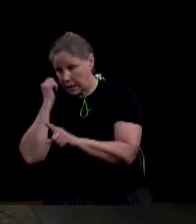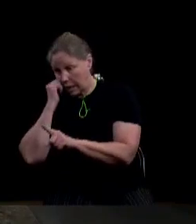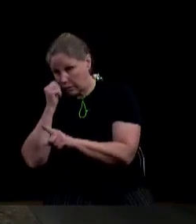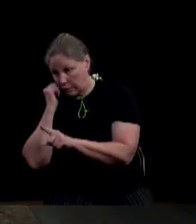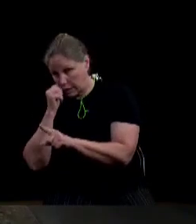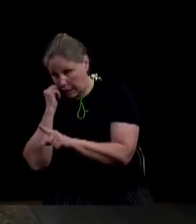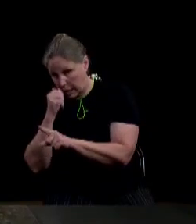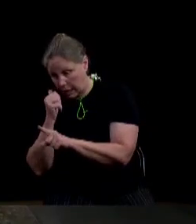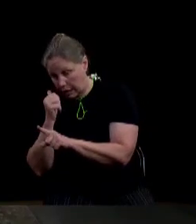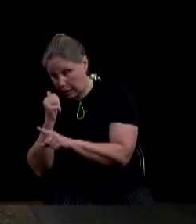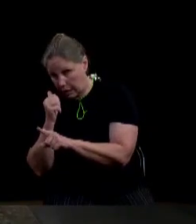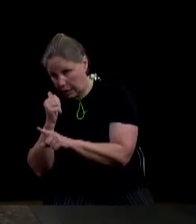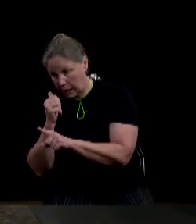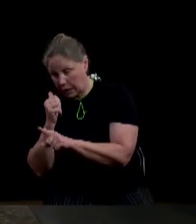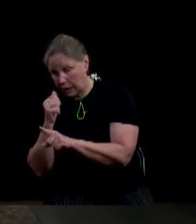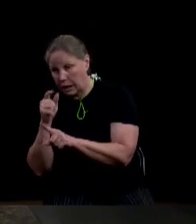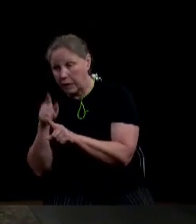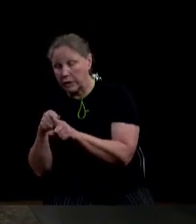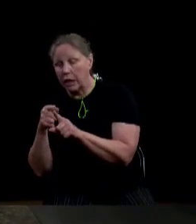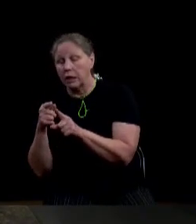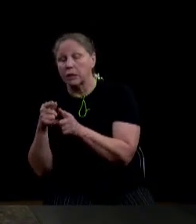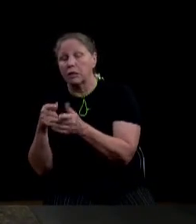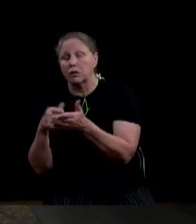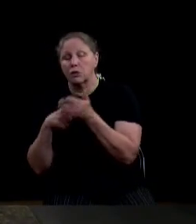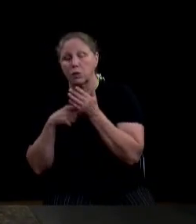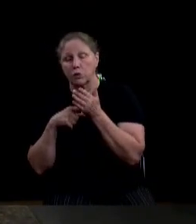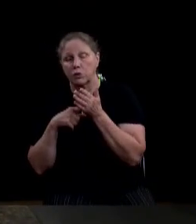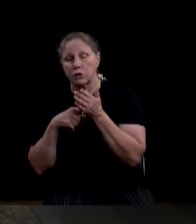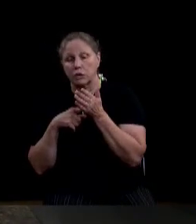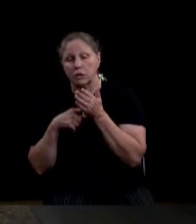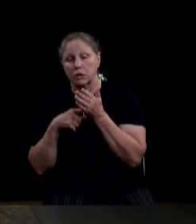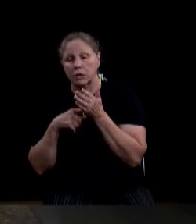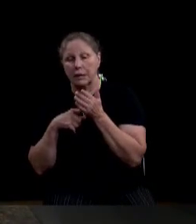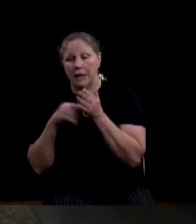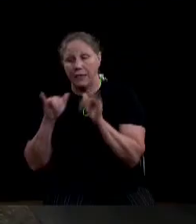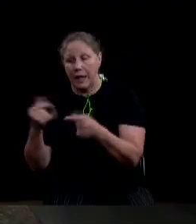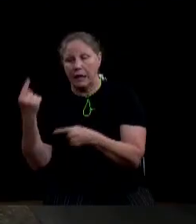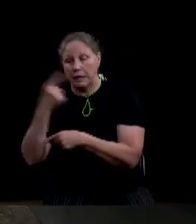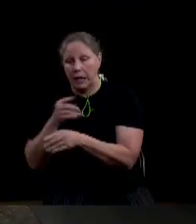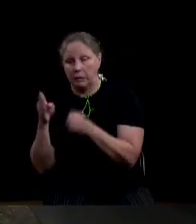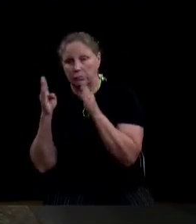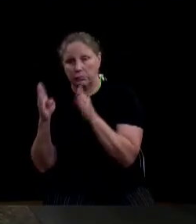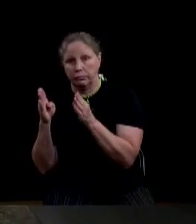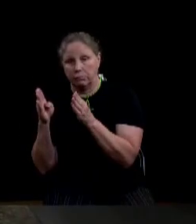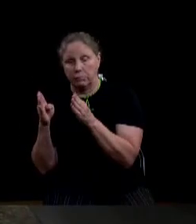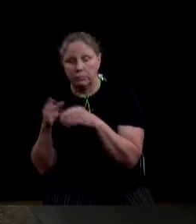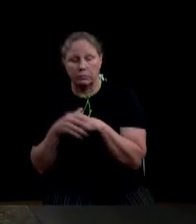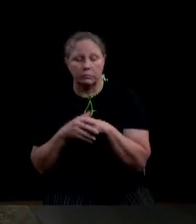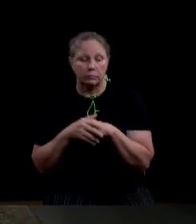what just happened. It takes, if you make a